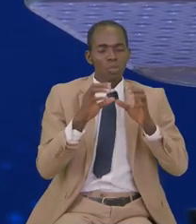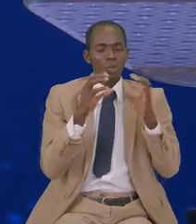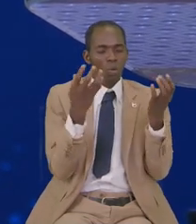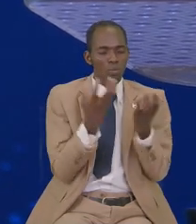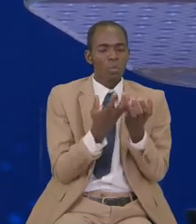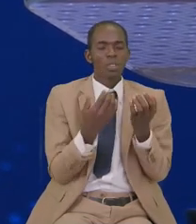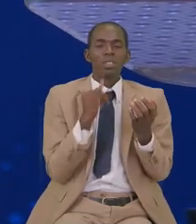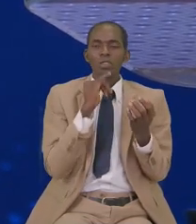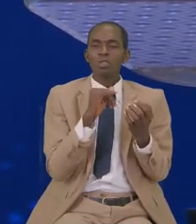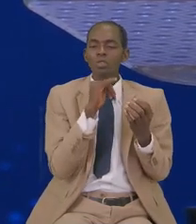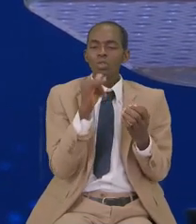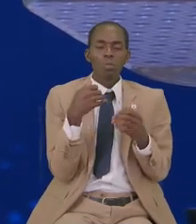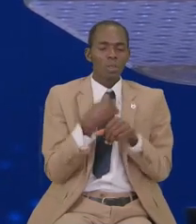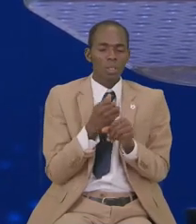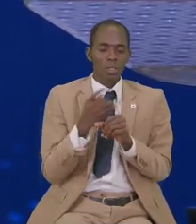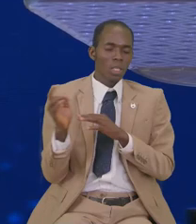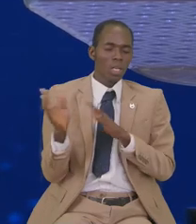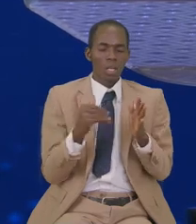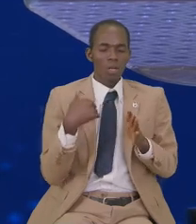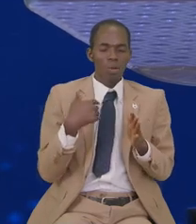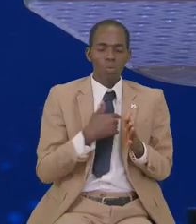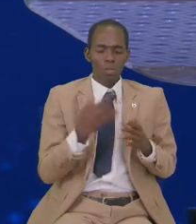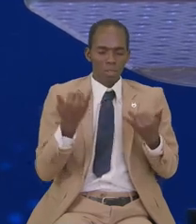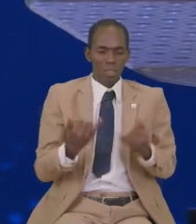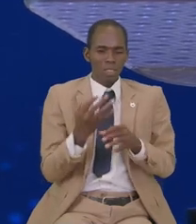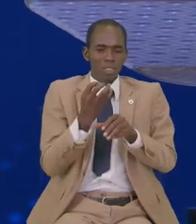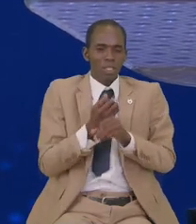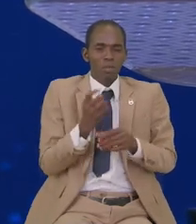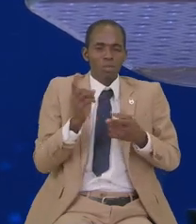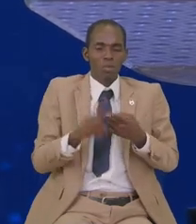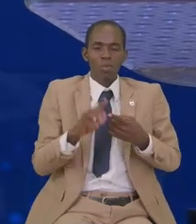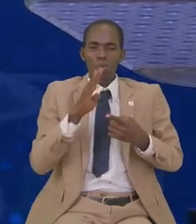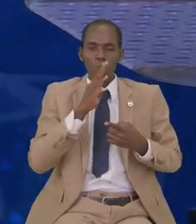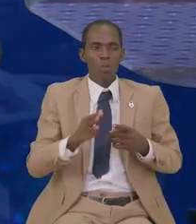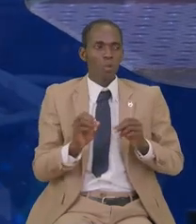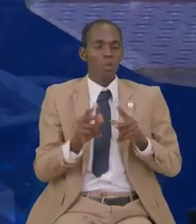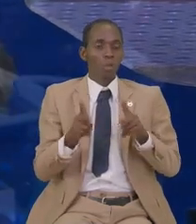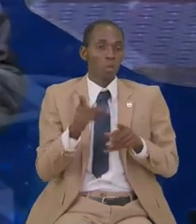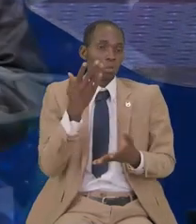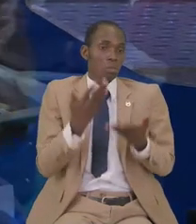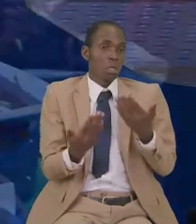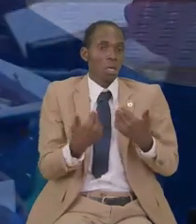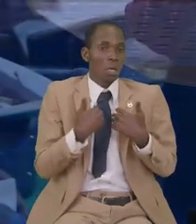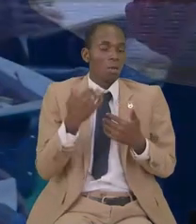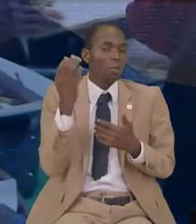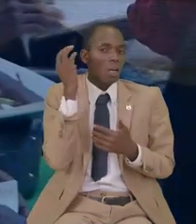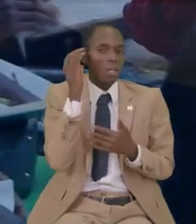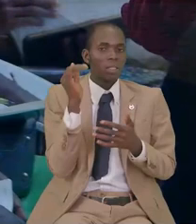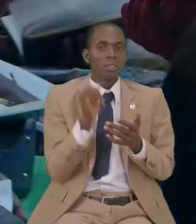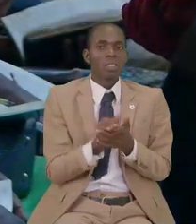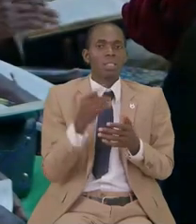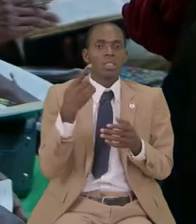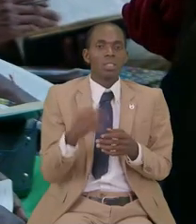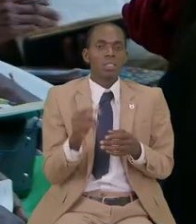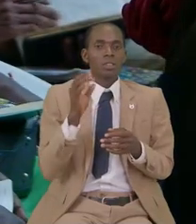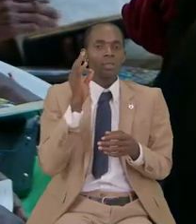the many people hundreds of years ago that were breathing. You might have heard that even the fruits